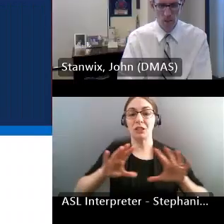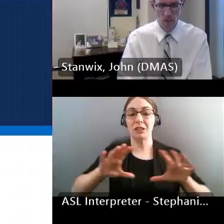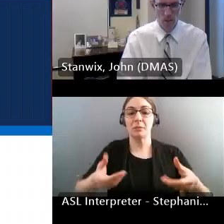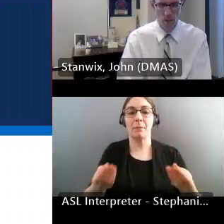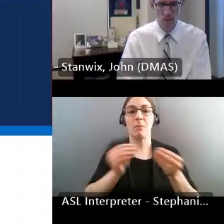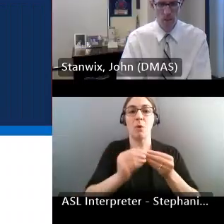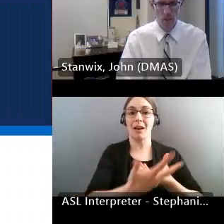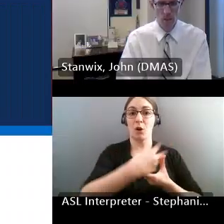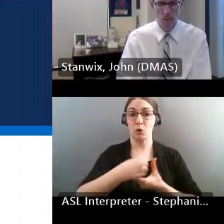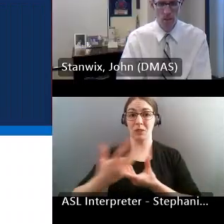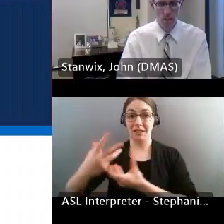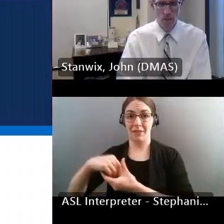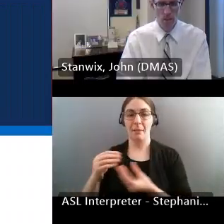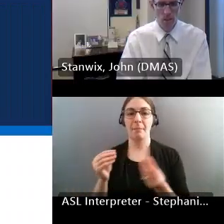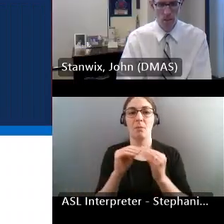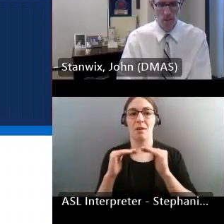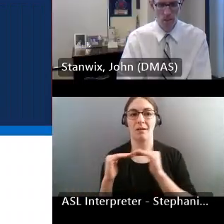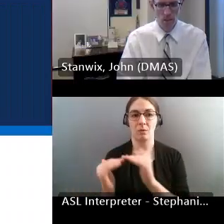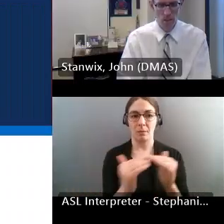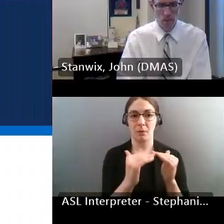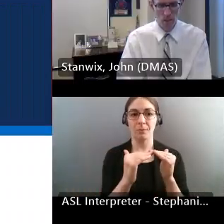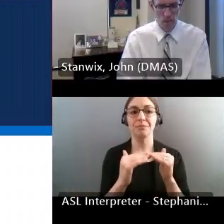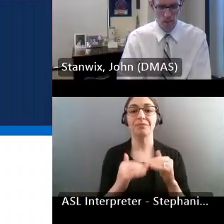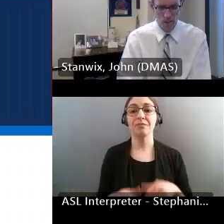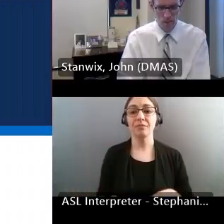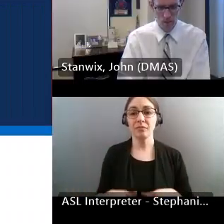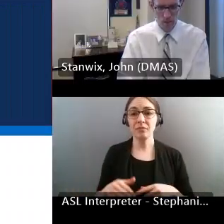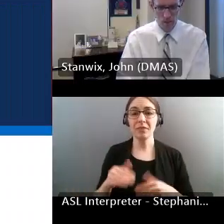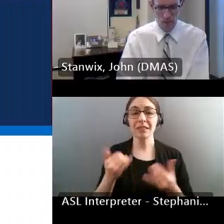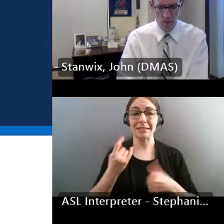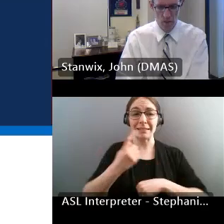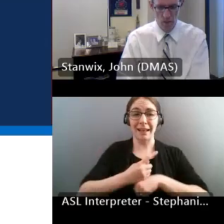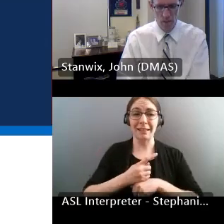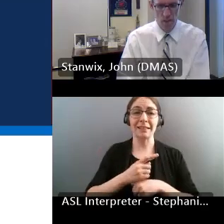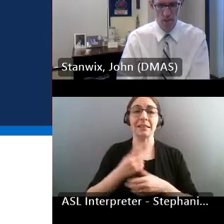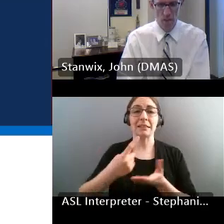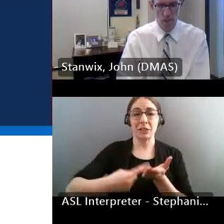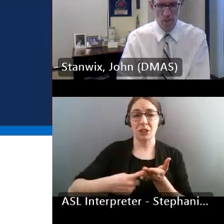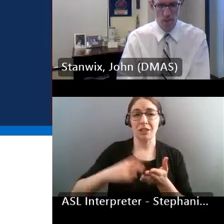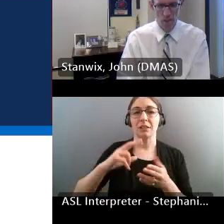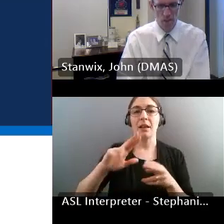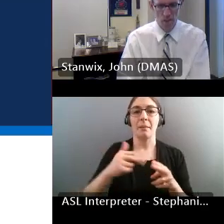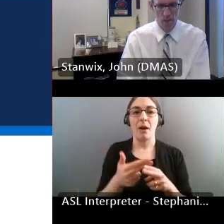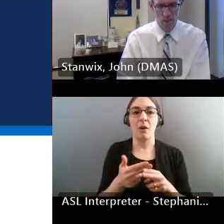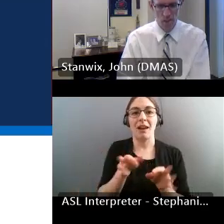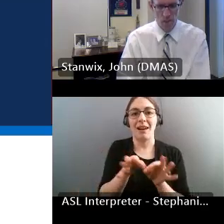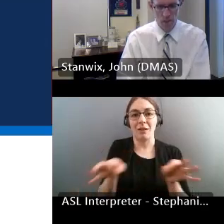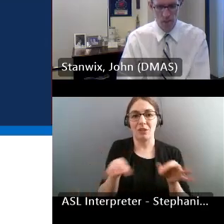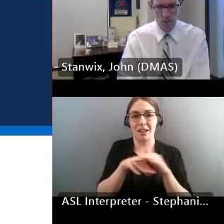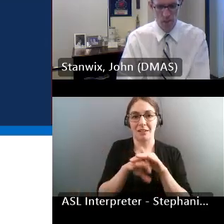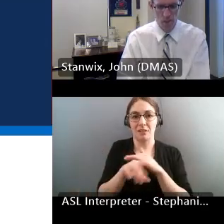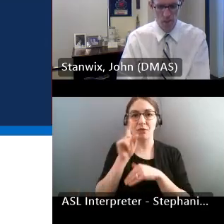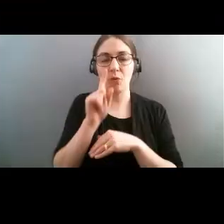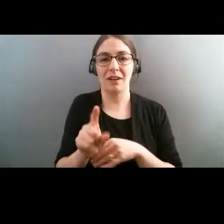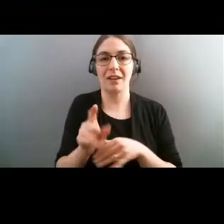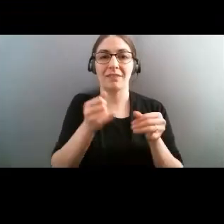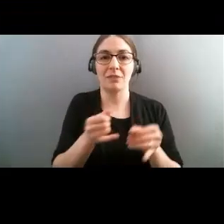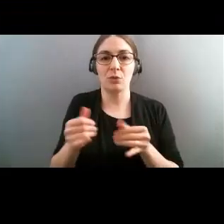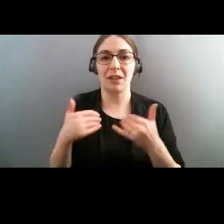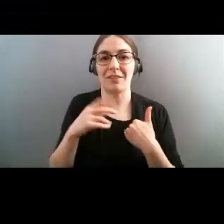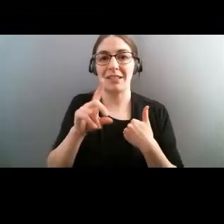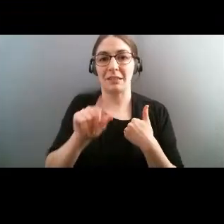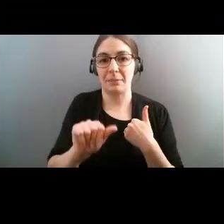Today's discussion sits at the very heart of inclusion and equity, language access for individuals with disabilities and those with limited